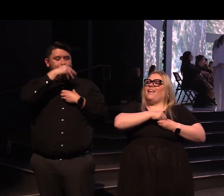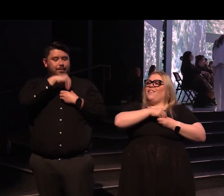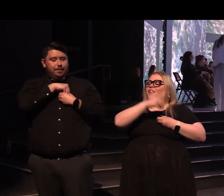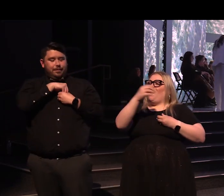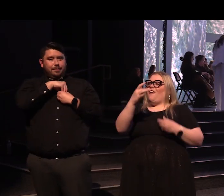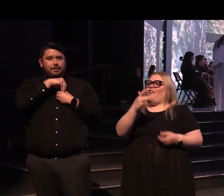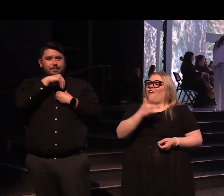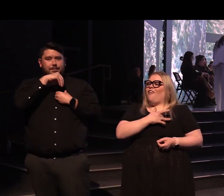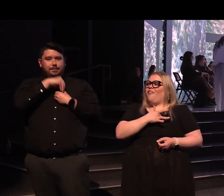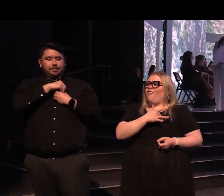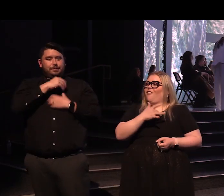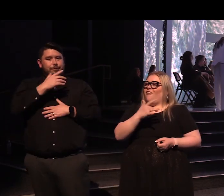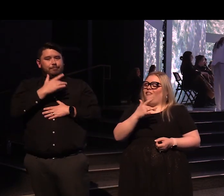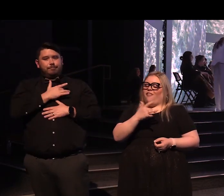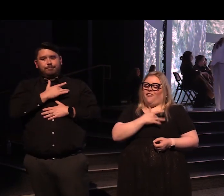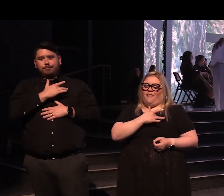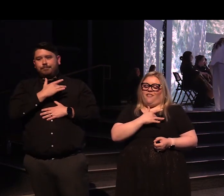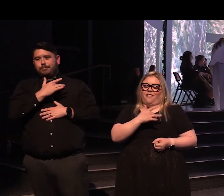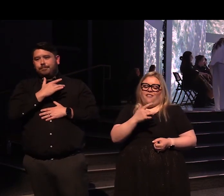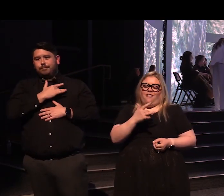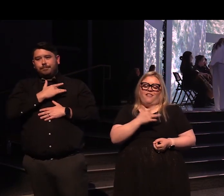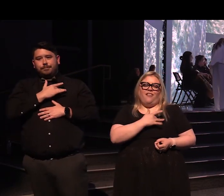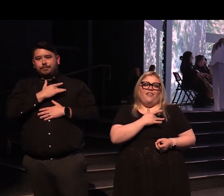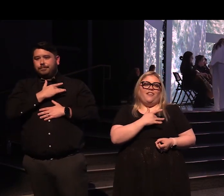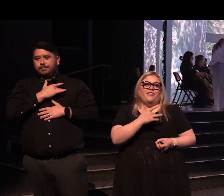all in the